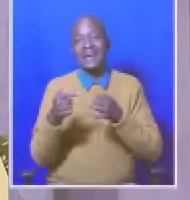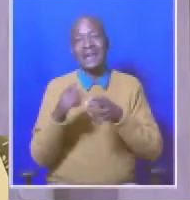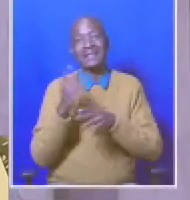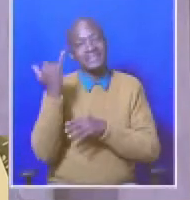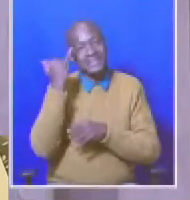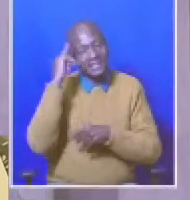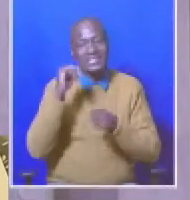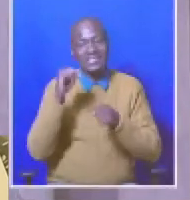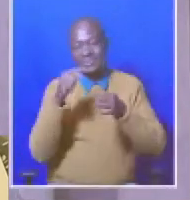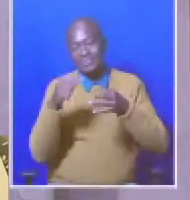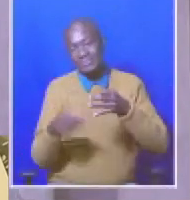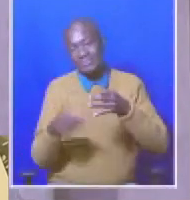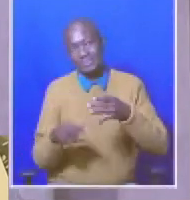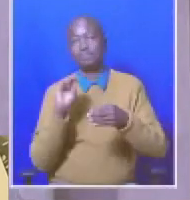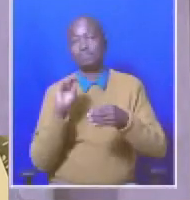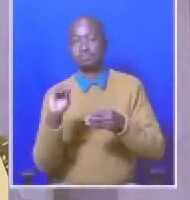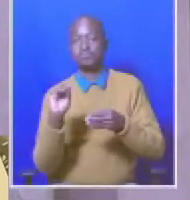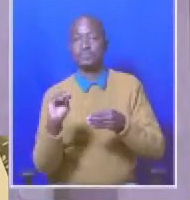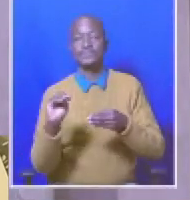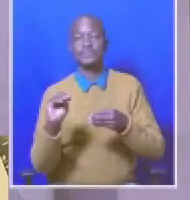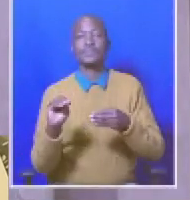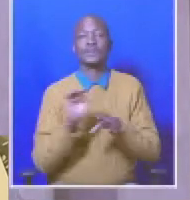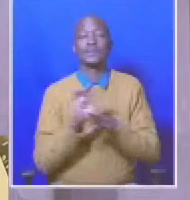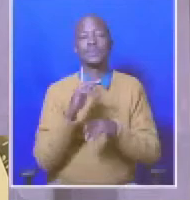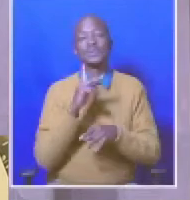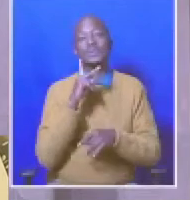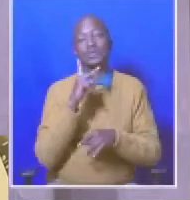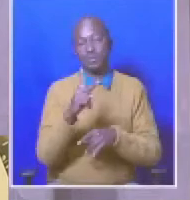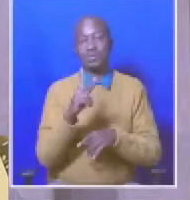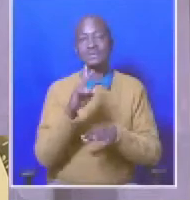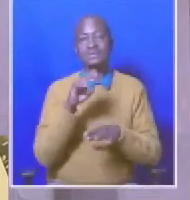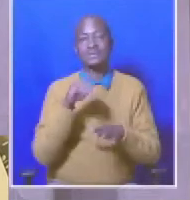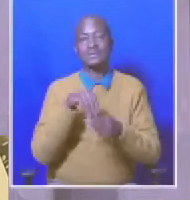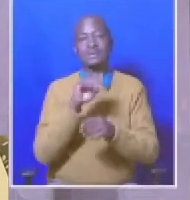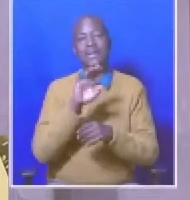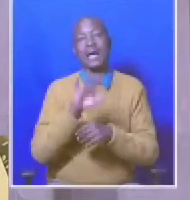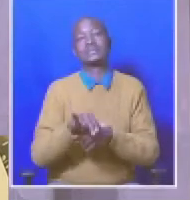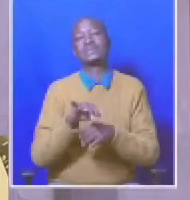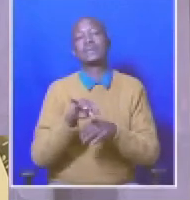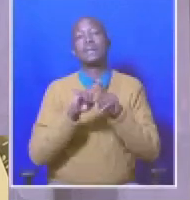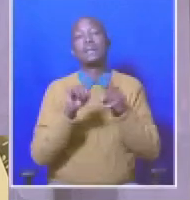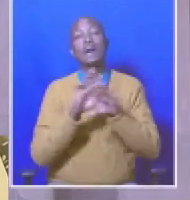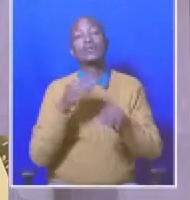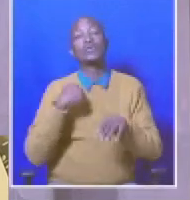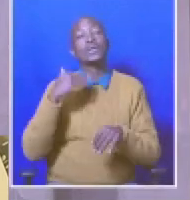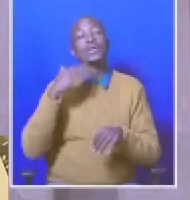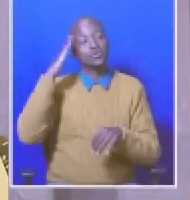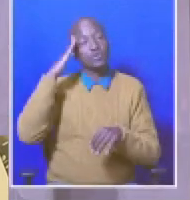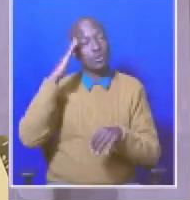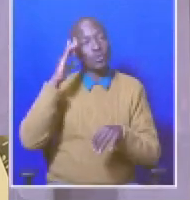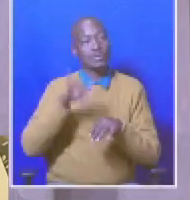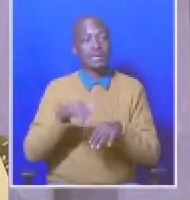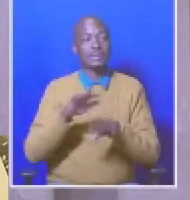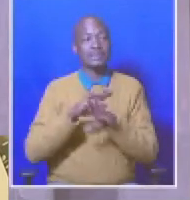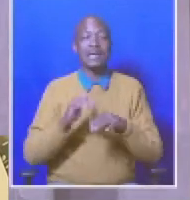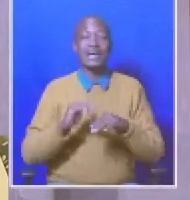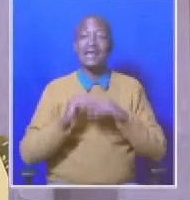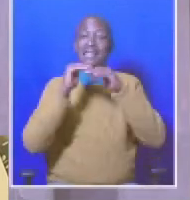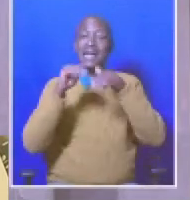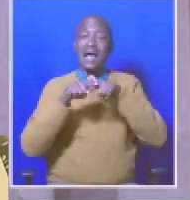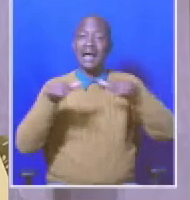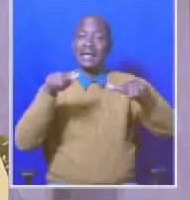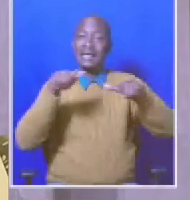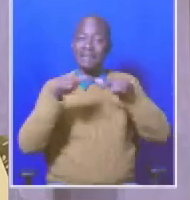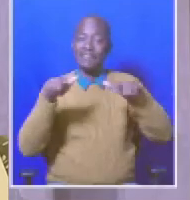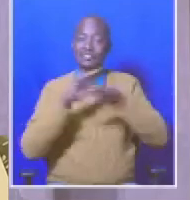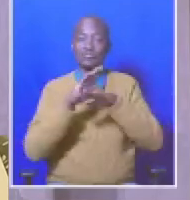initiatives. We will look into that matter, but we already know that the high levels of unemployment in South